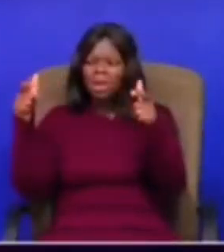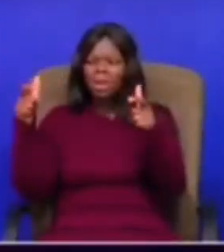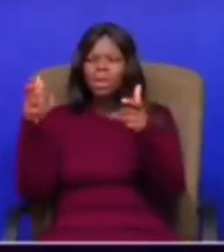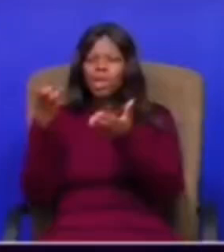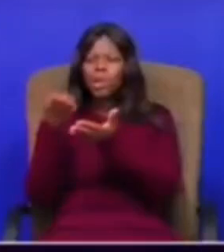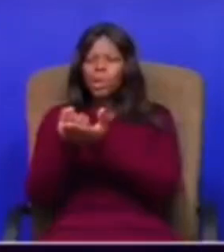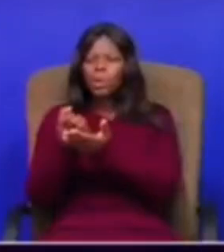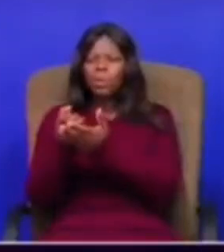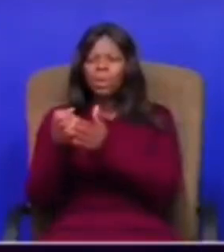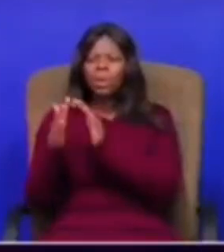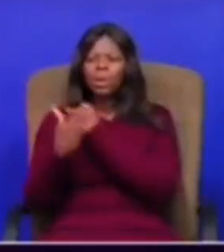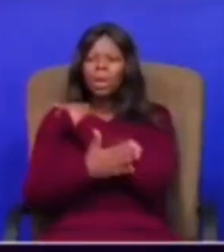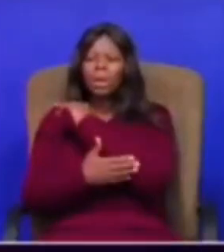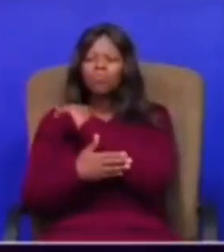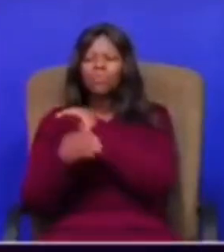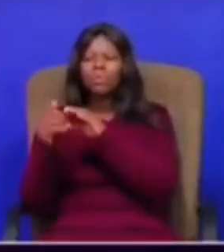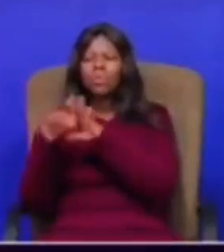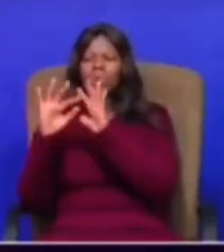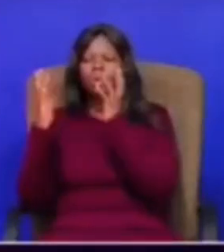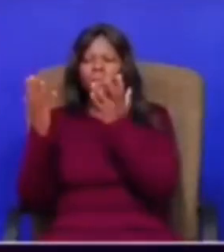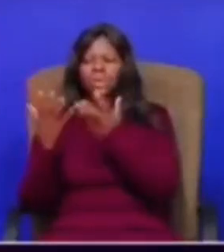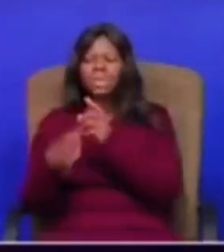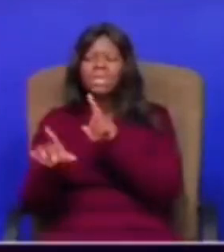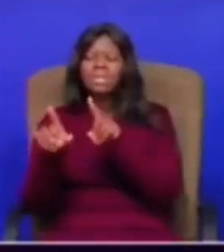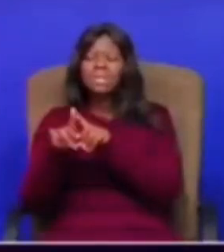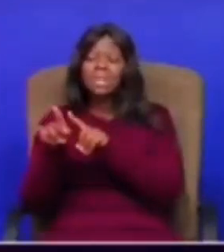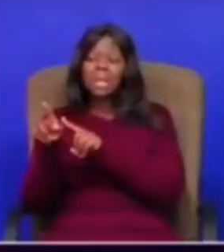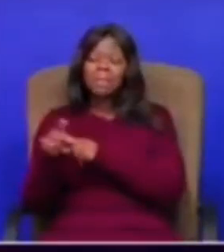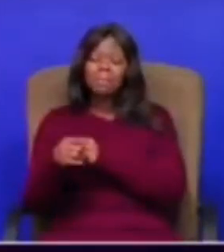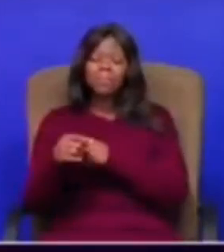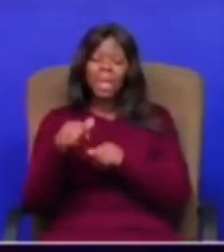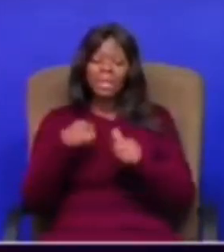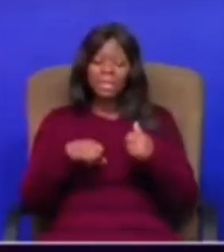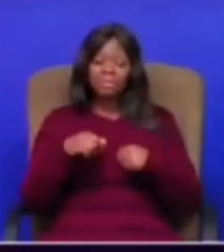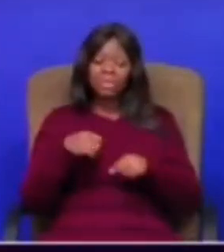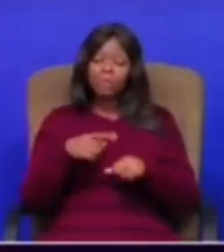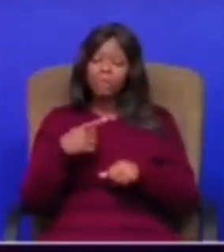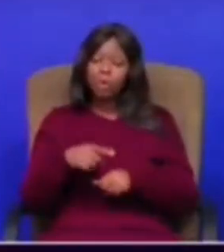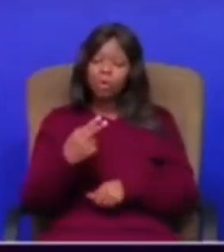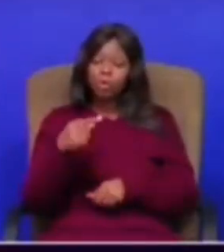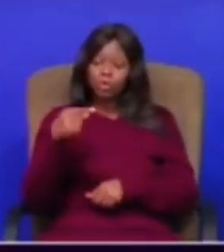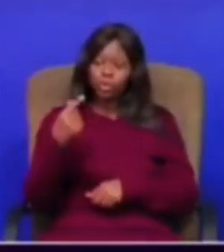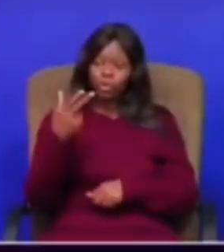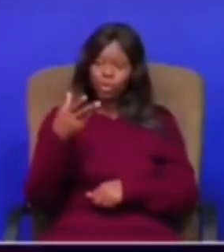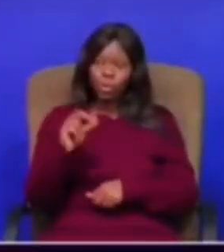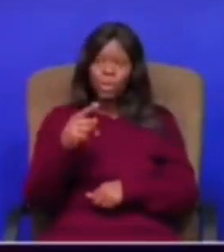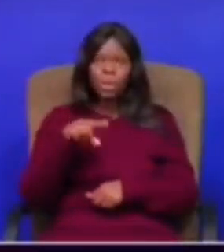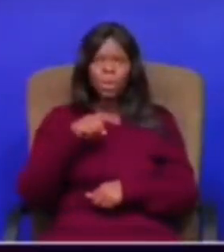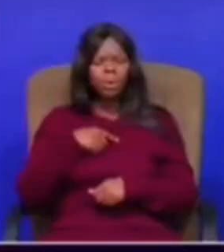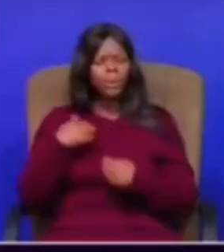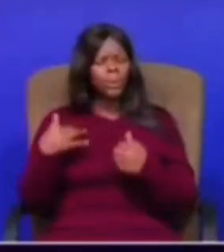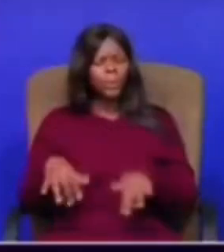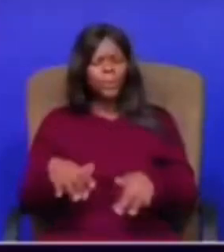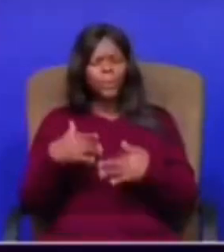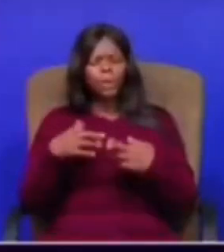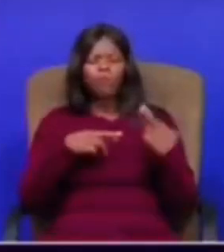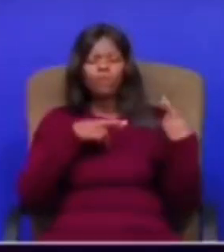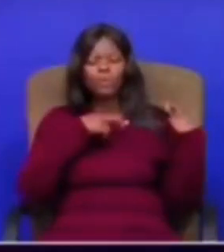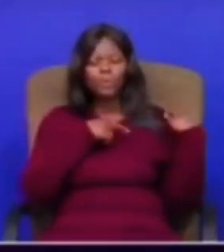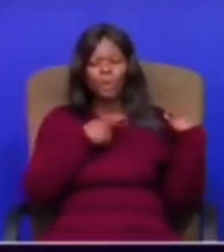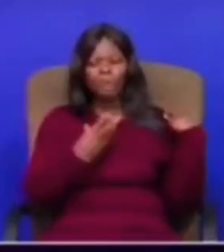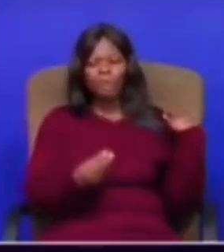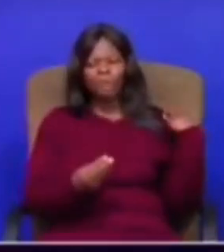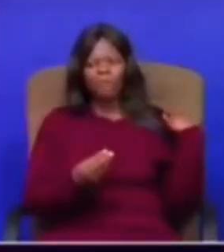in the activities of the G20, which we are so deeply immersed in and having the responsibility